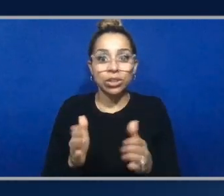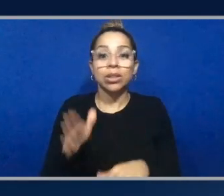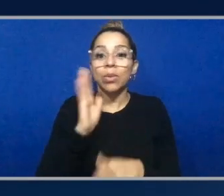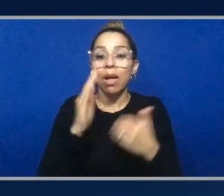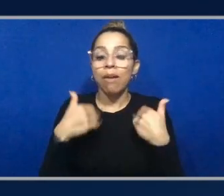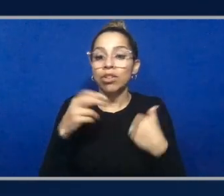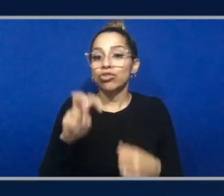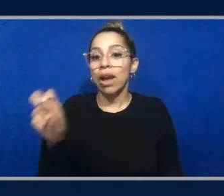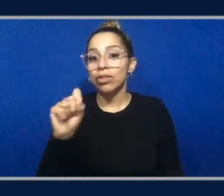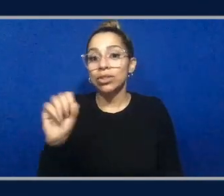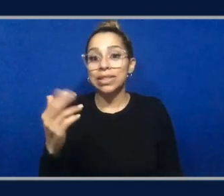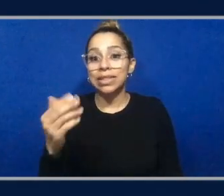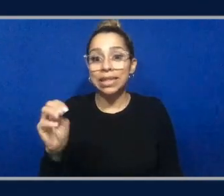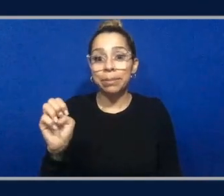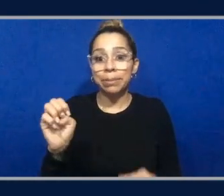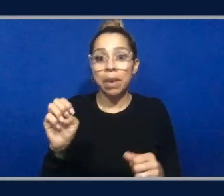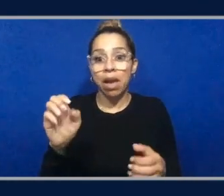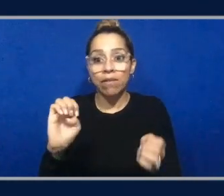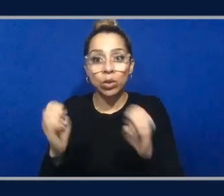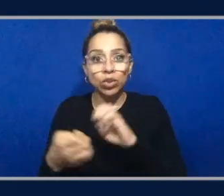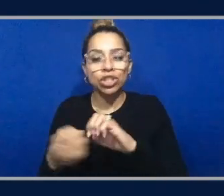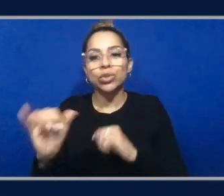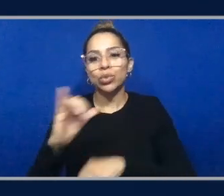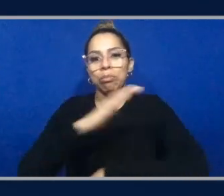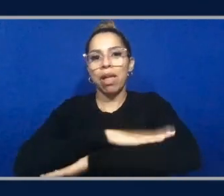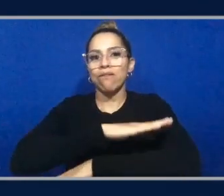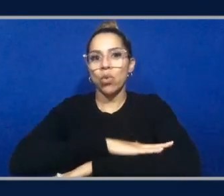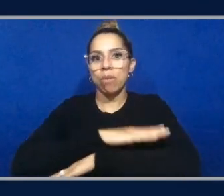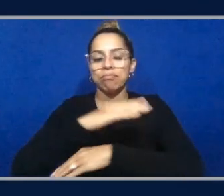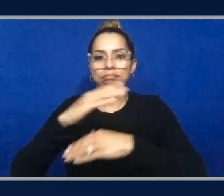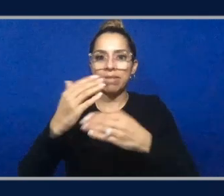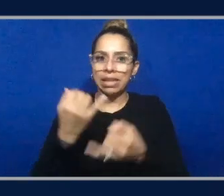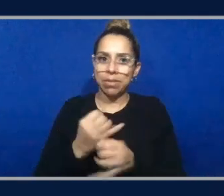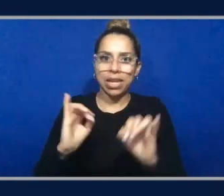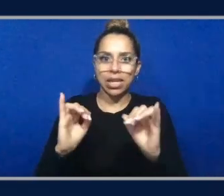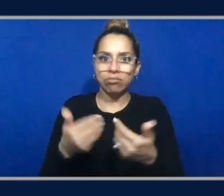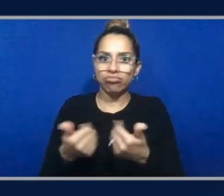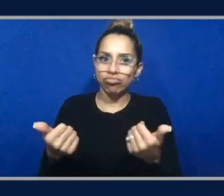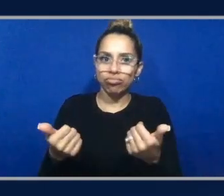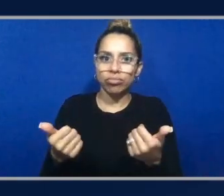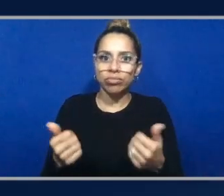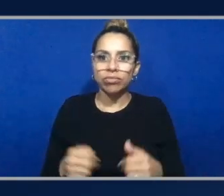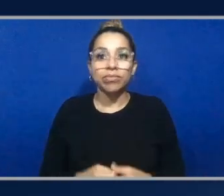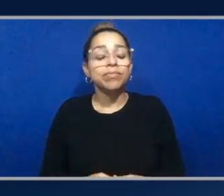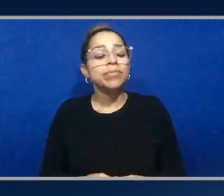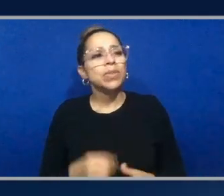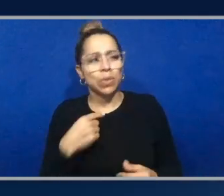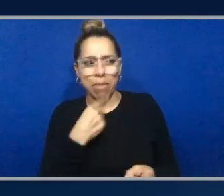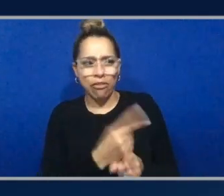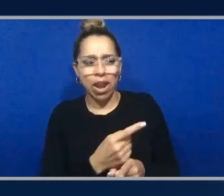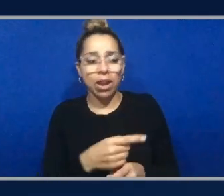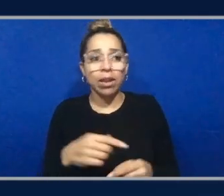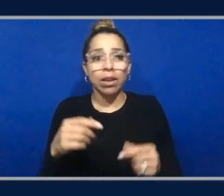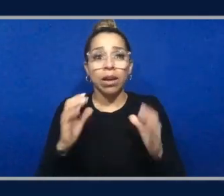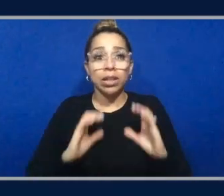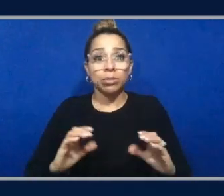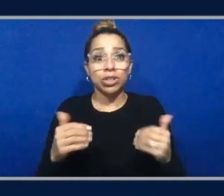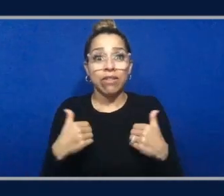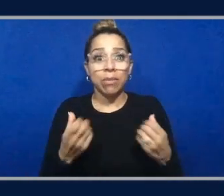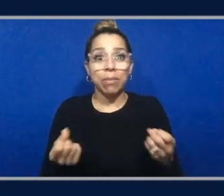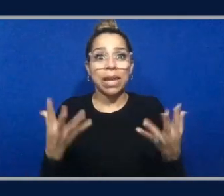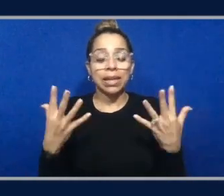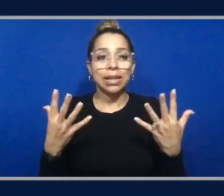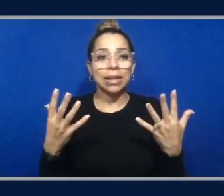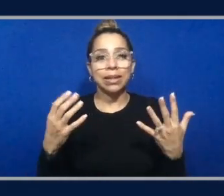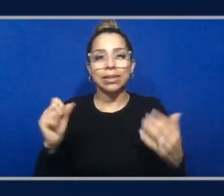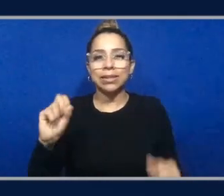And am I right in thinking that there's also a benefit for customers who, you know, are having a vast number of snapshots that are created of their tables,